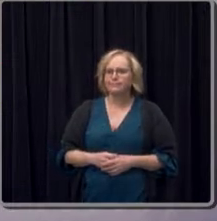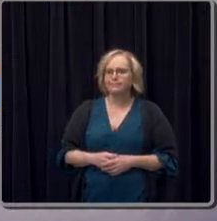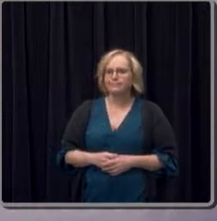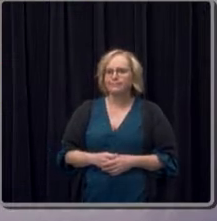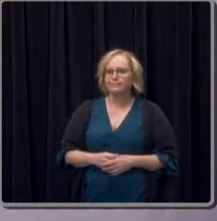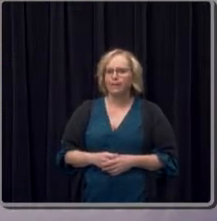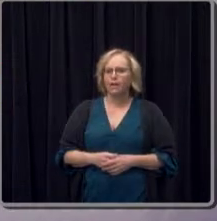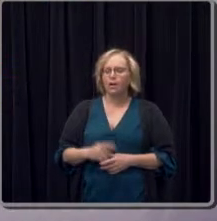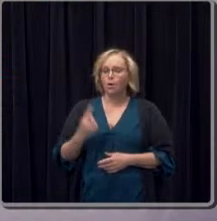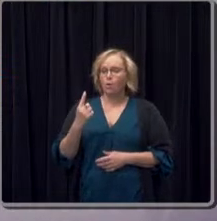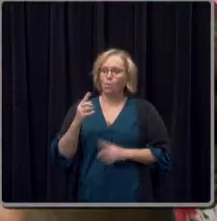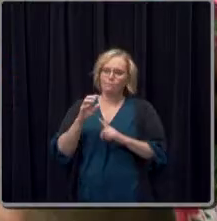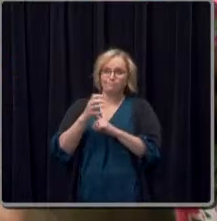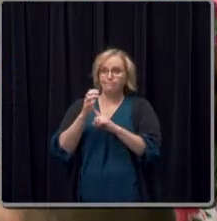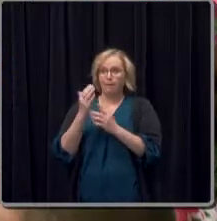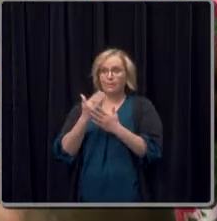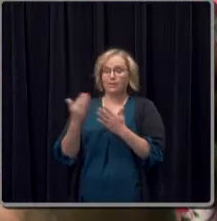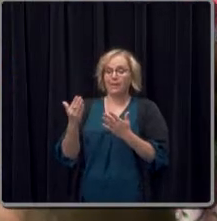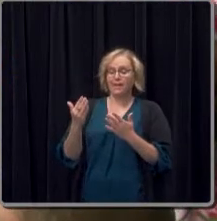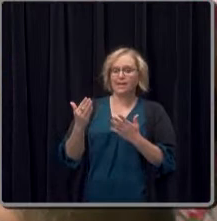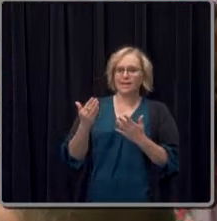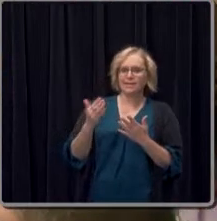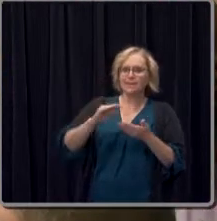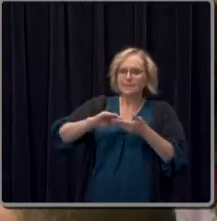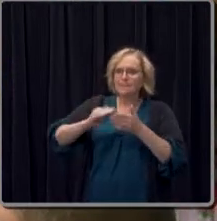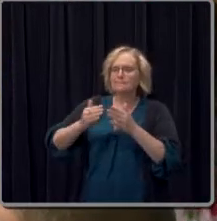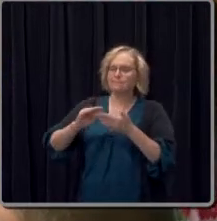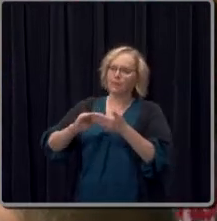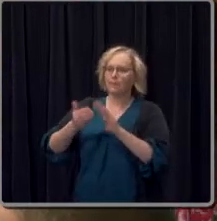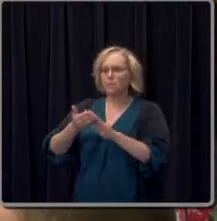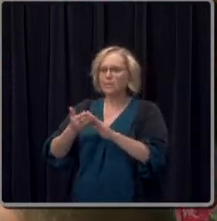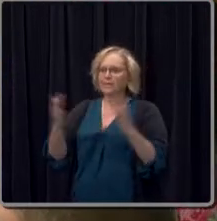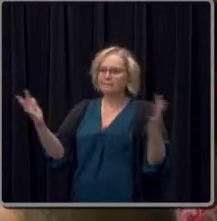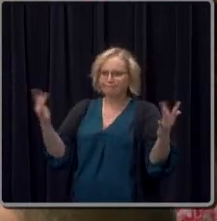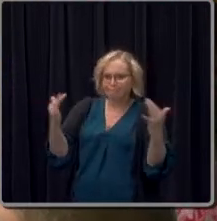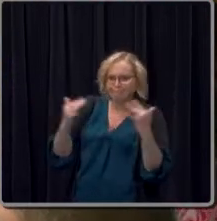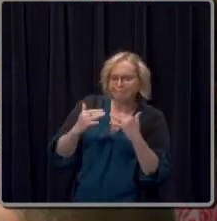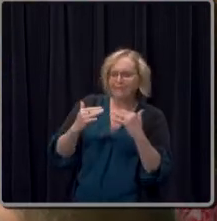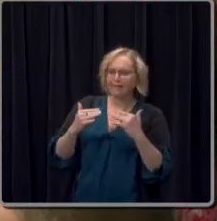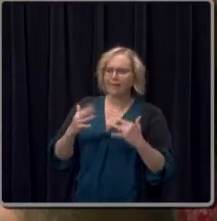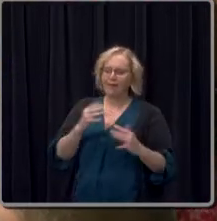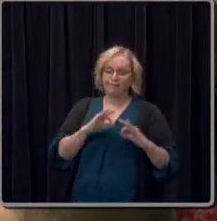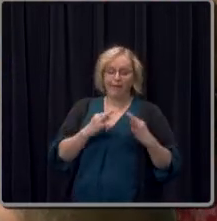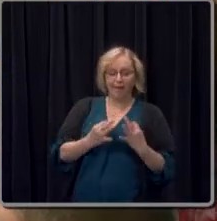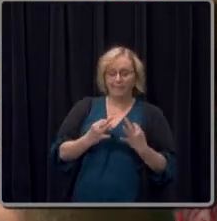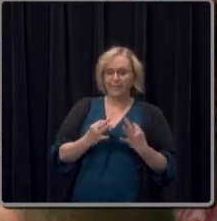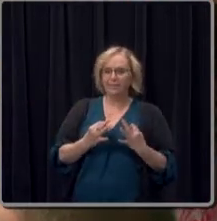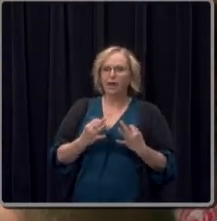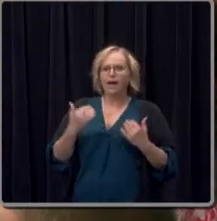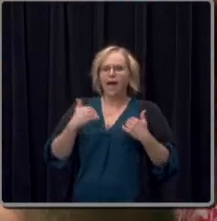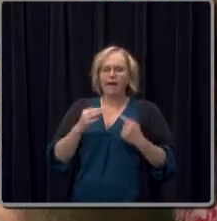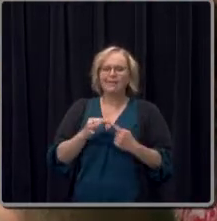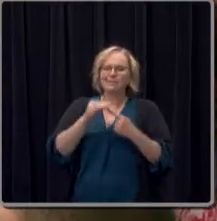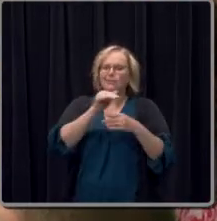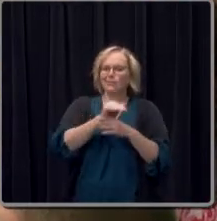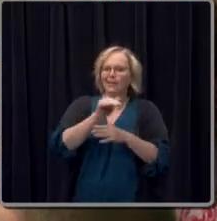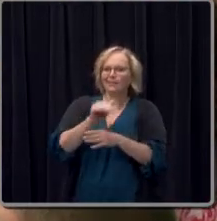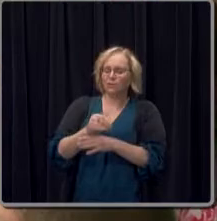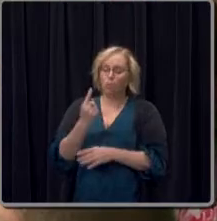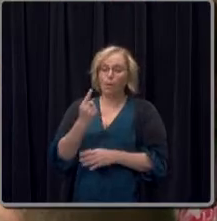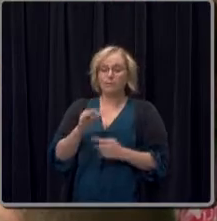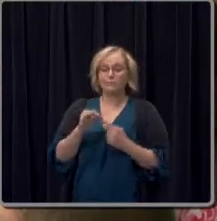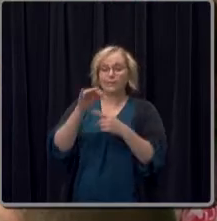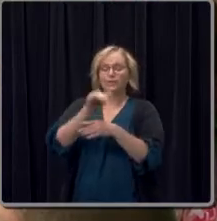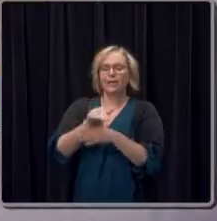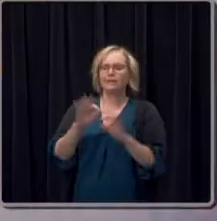And then one of the big things too is bringing like the community in and like the families being able to, with a lot of different nights that we have. And so like one of the nights we have is